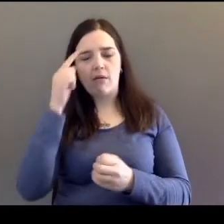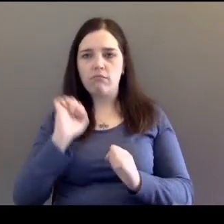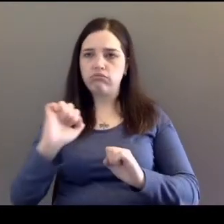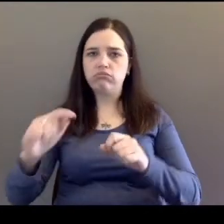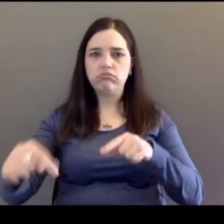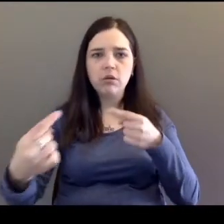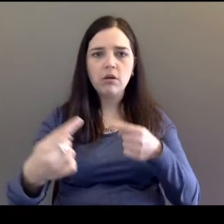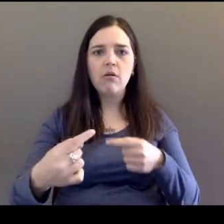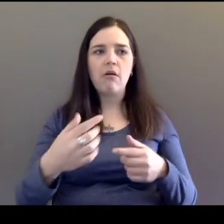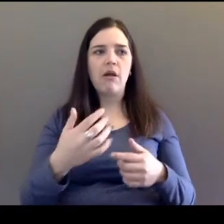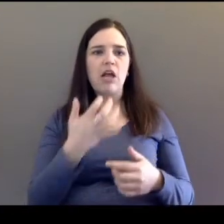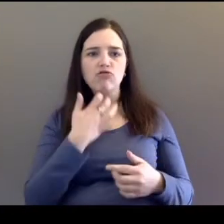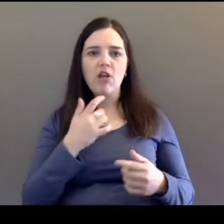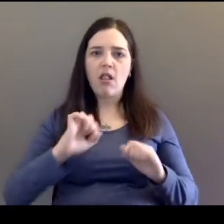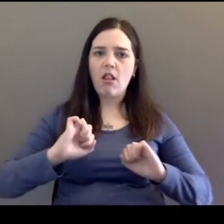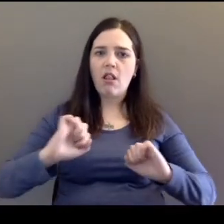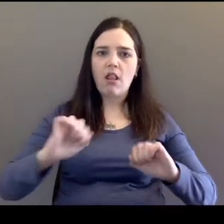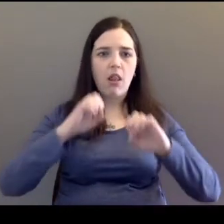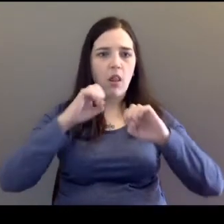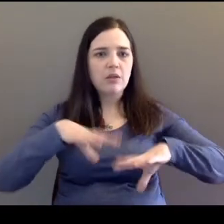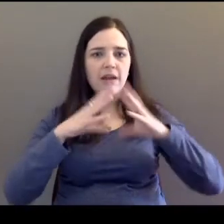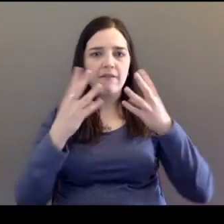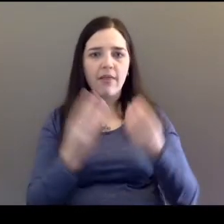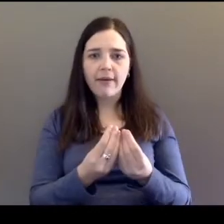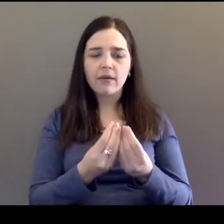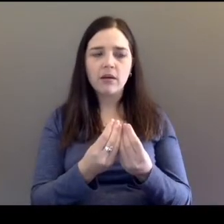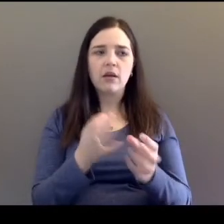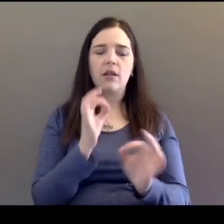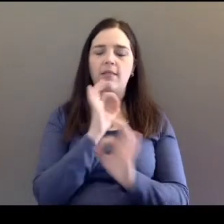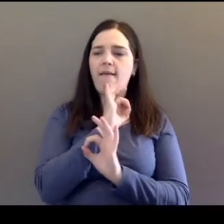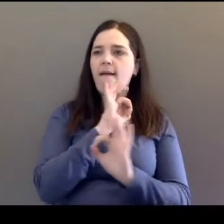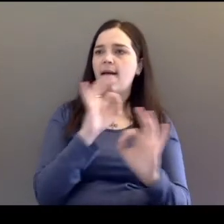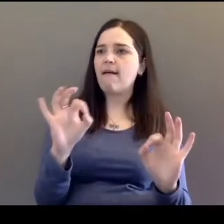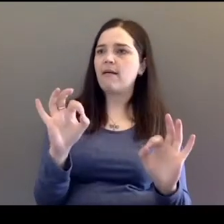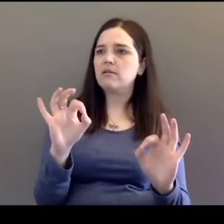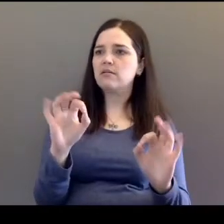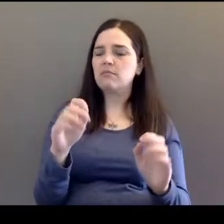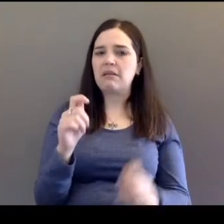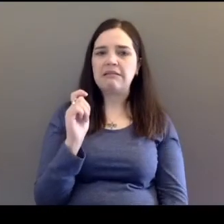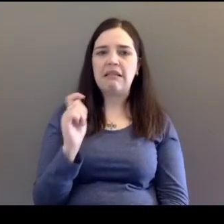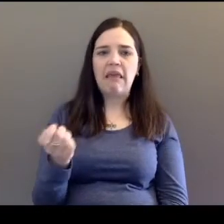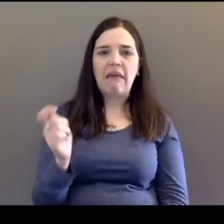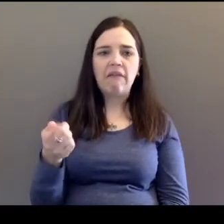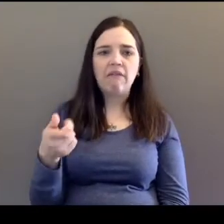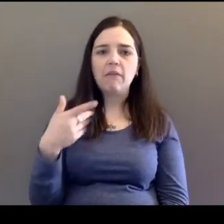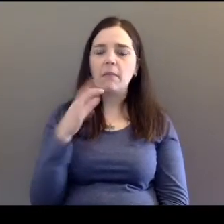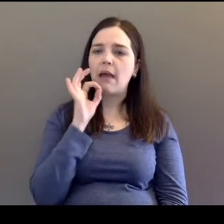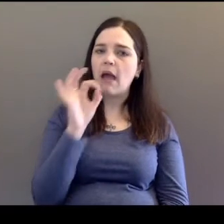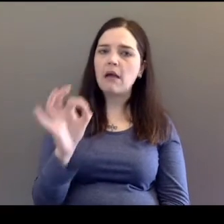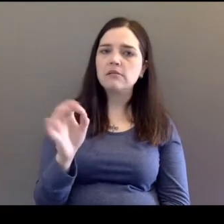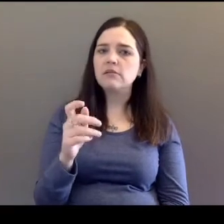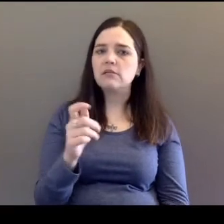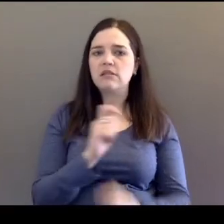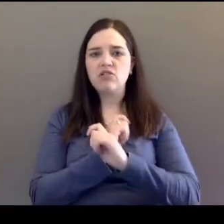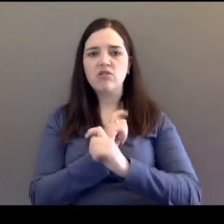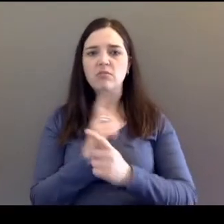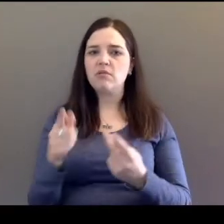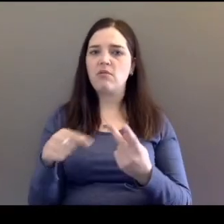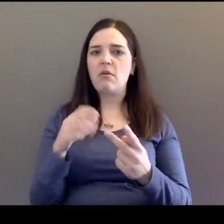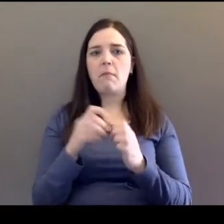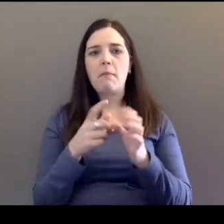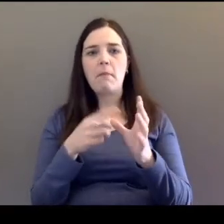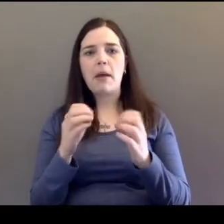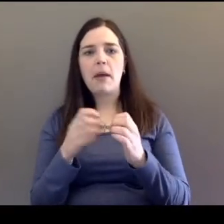went into exile. And there were asked the same question that slaves were asked in Egypt, that people were asked in